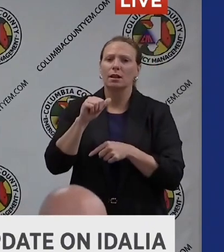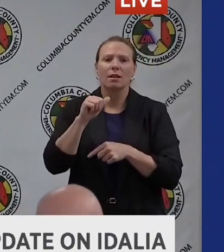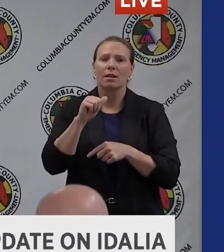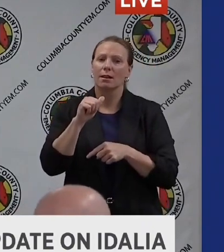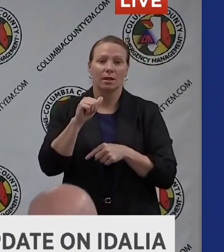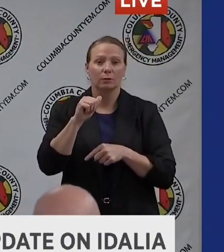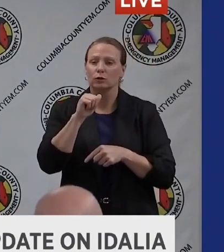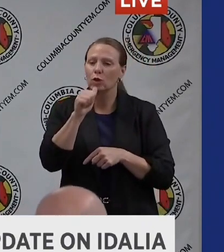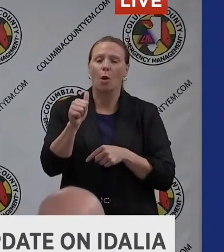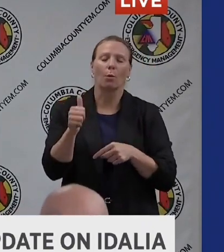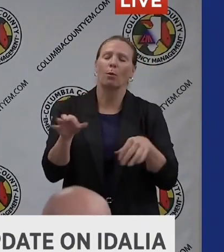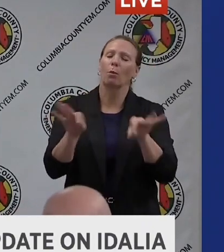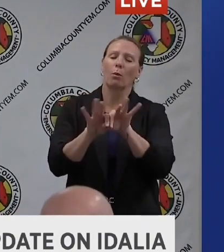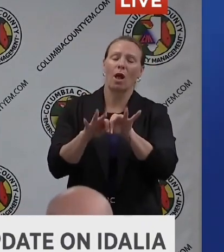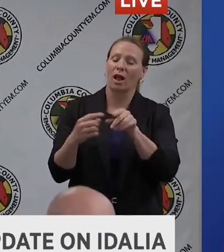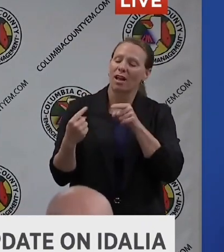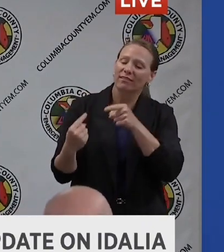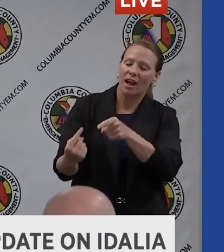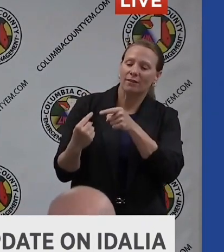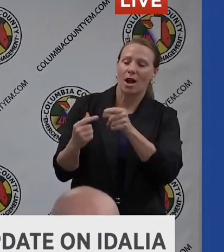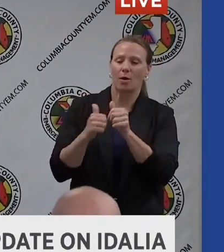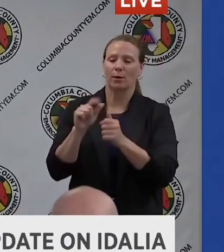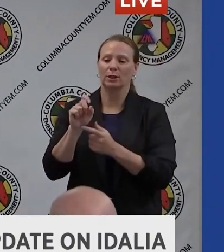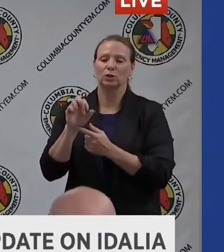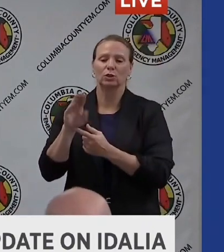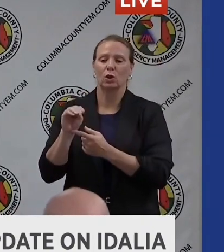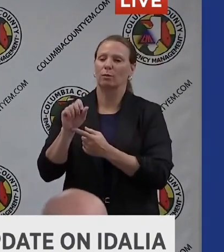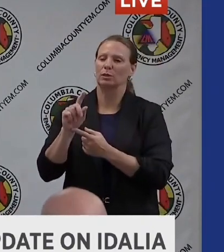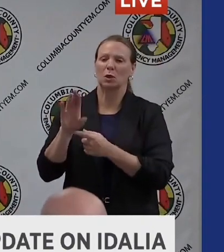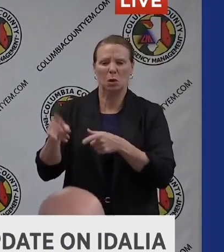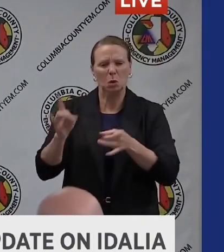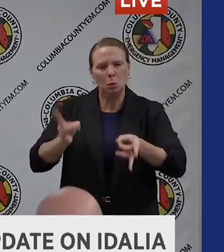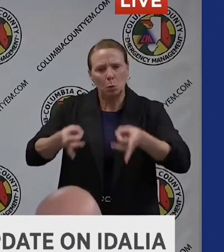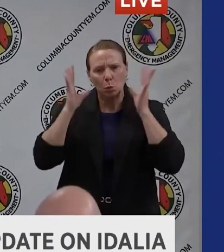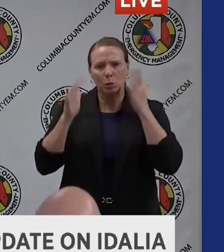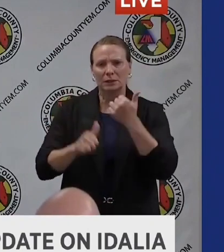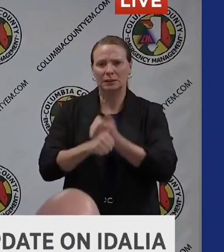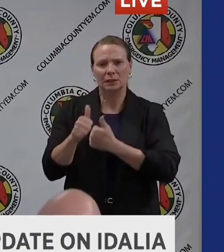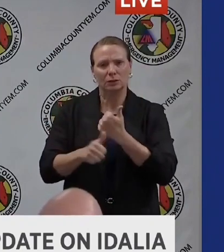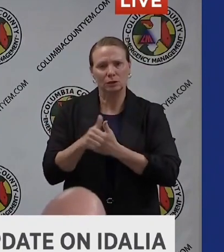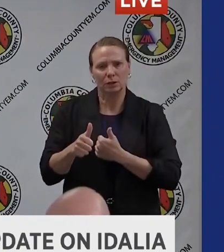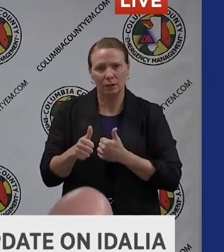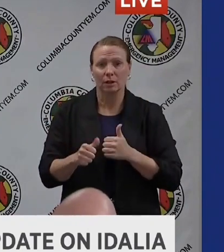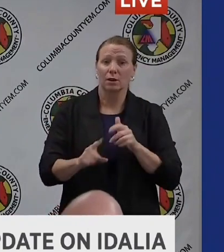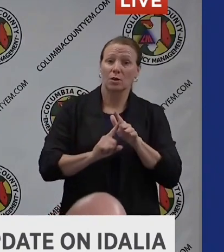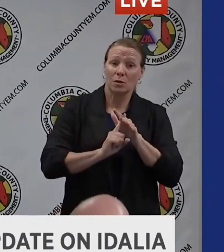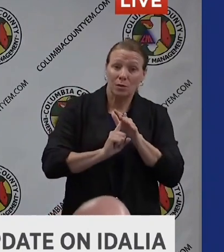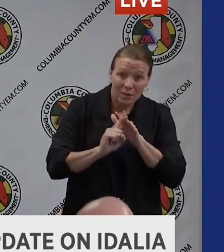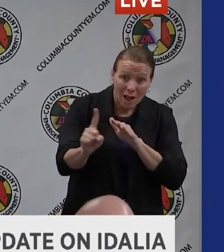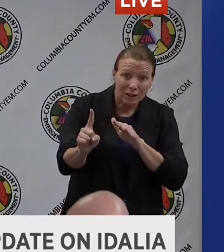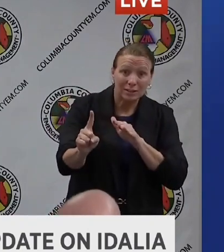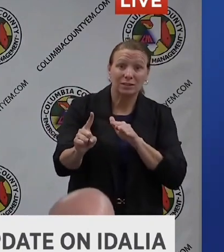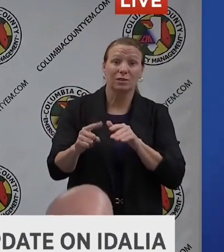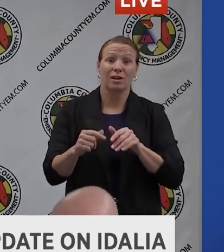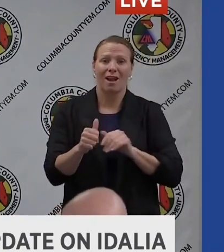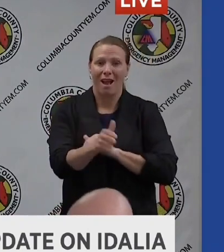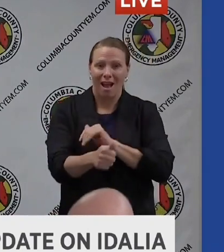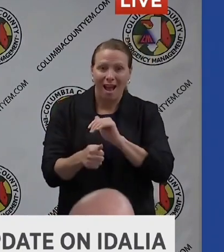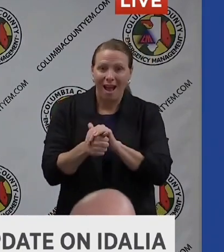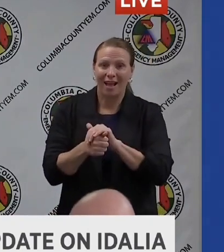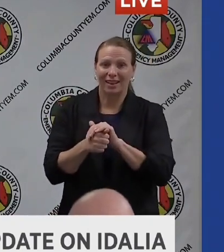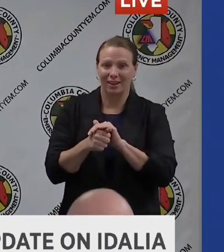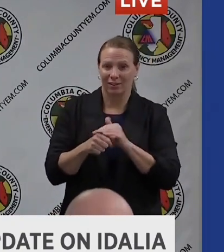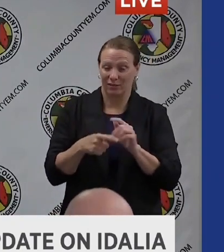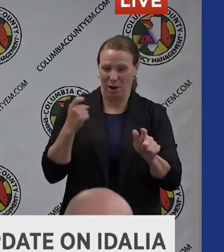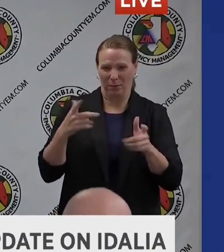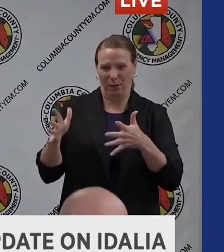decide to stay behind for that. You run away from the water and then you hide from the wind. And so in